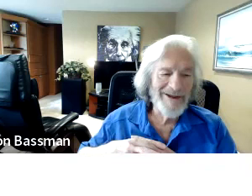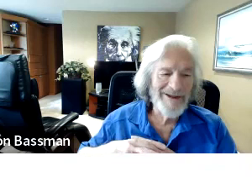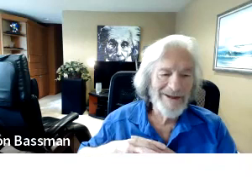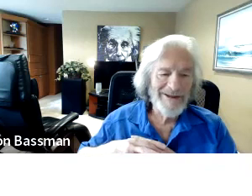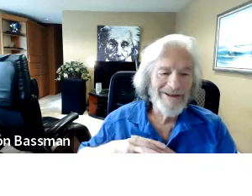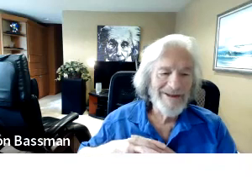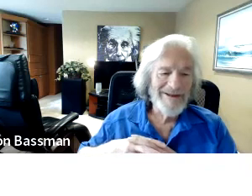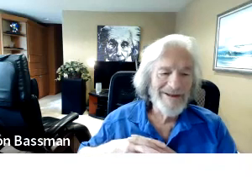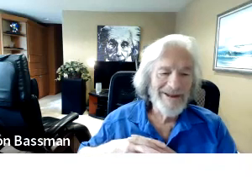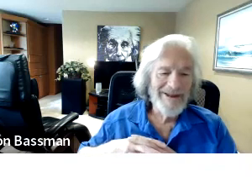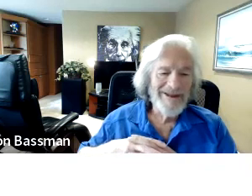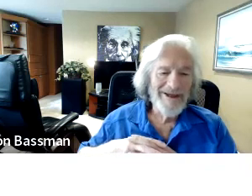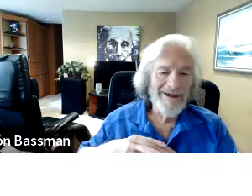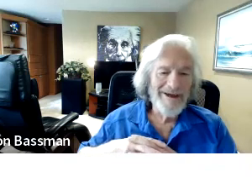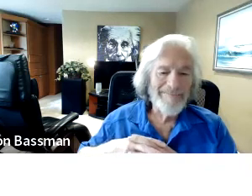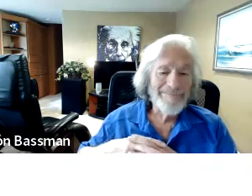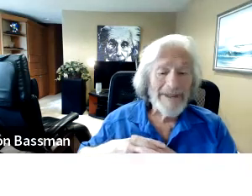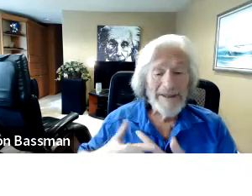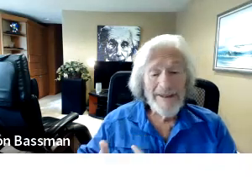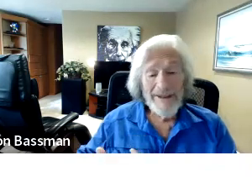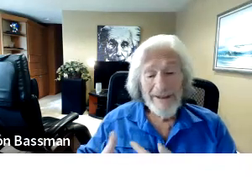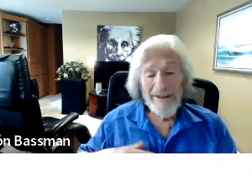you. And